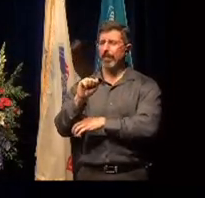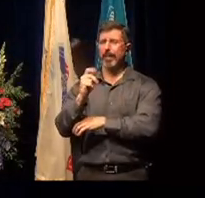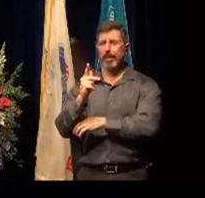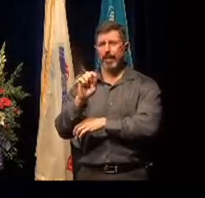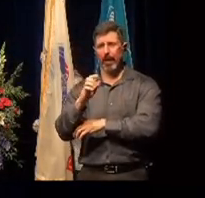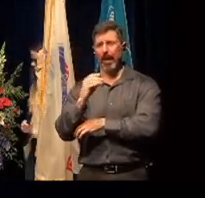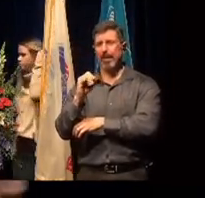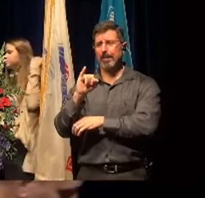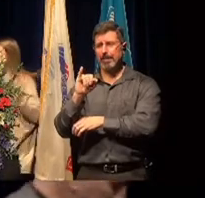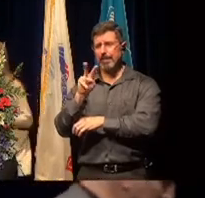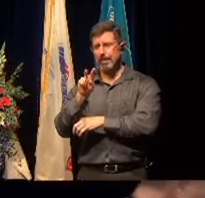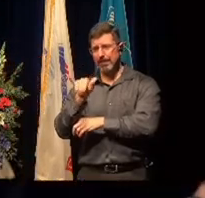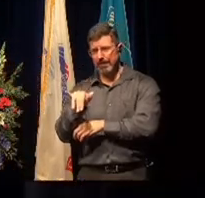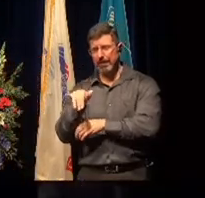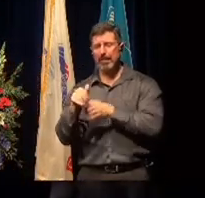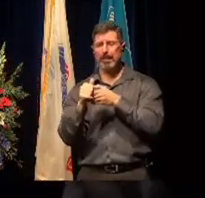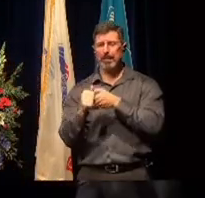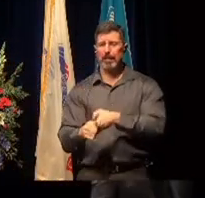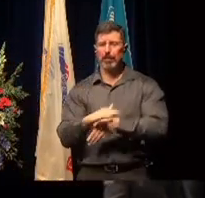morning.